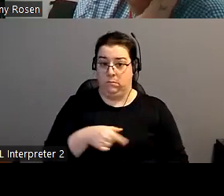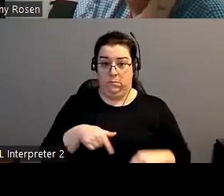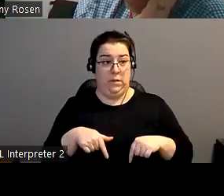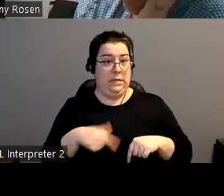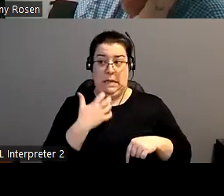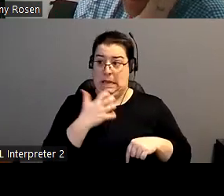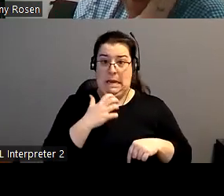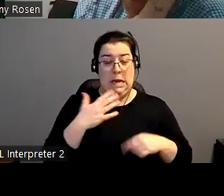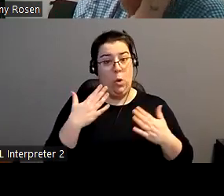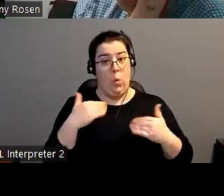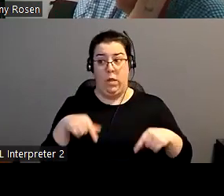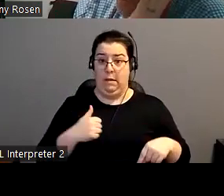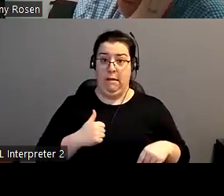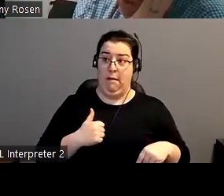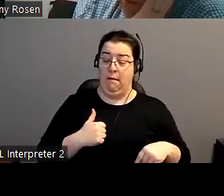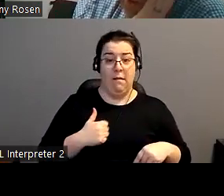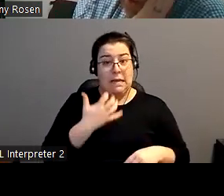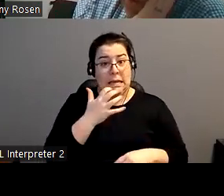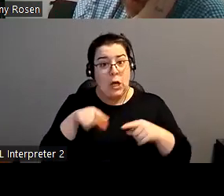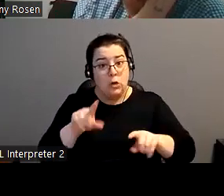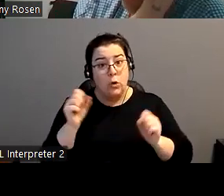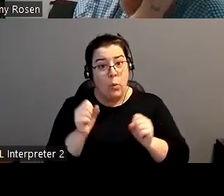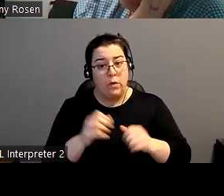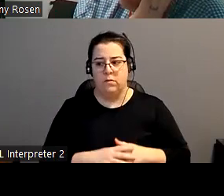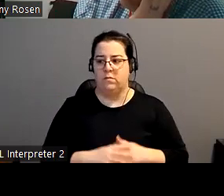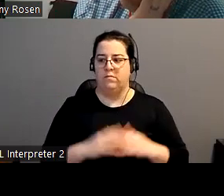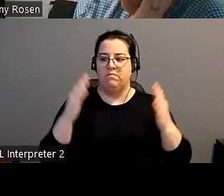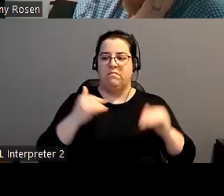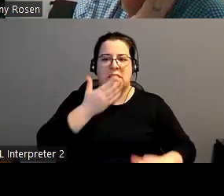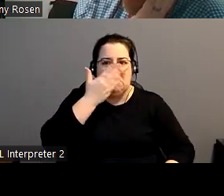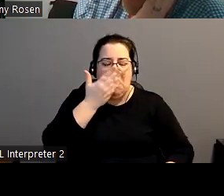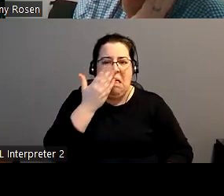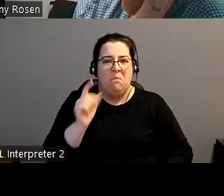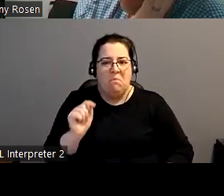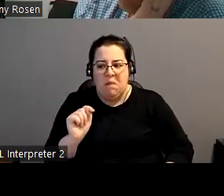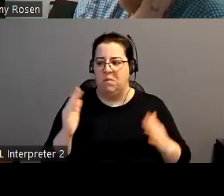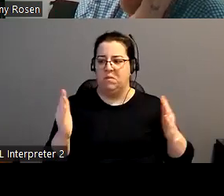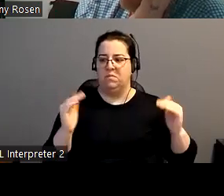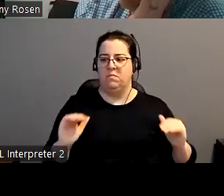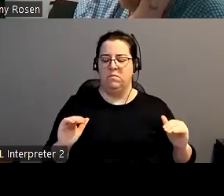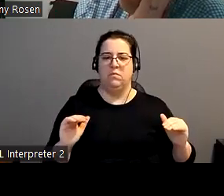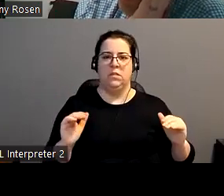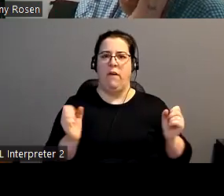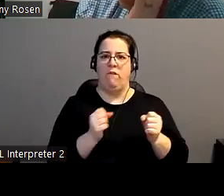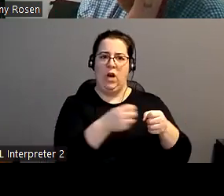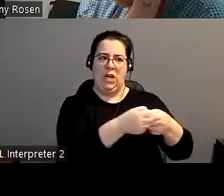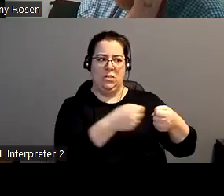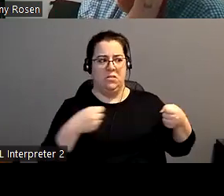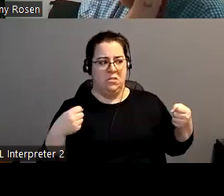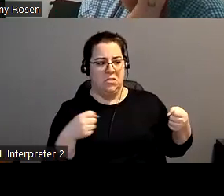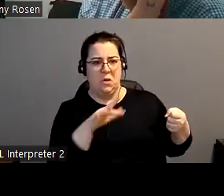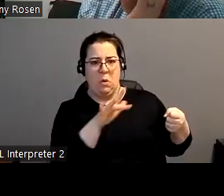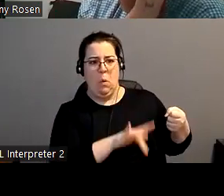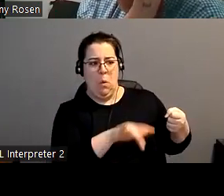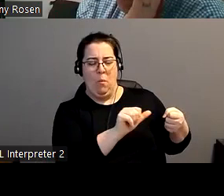Water, electricity, fecal or urine odor, empty refrigerator or no evidence of available food. I always